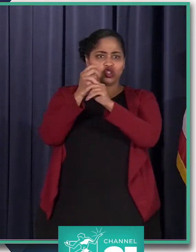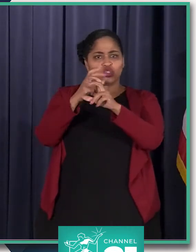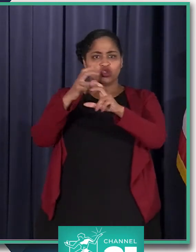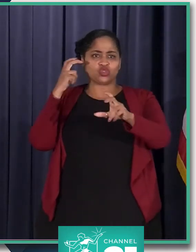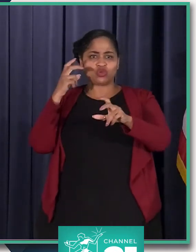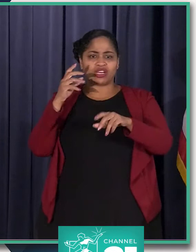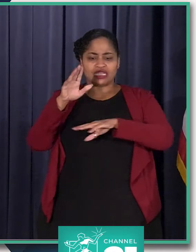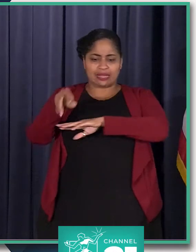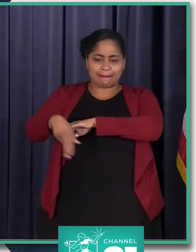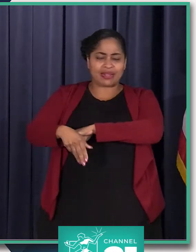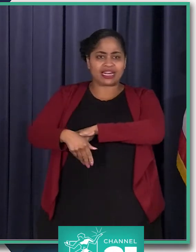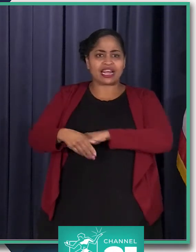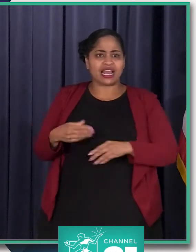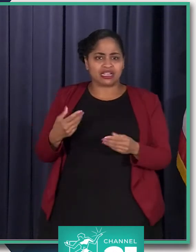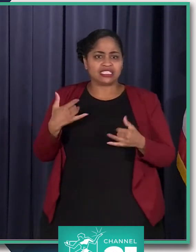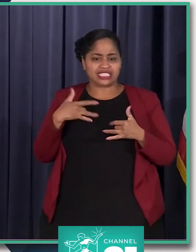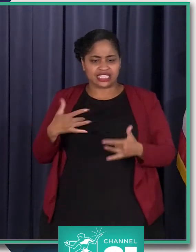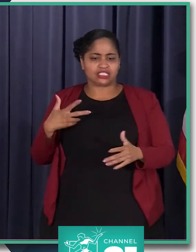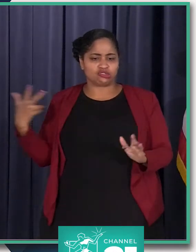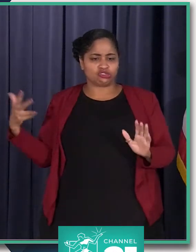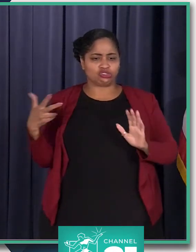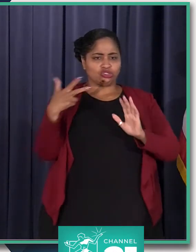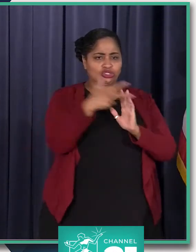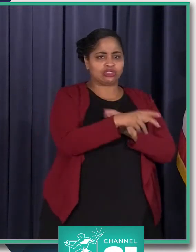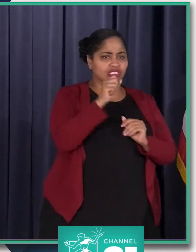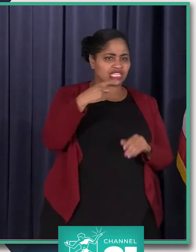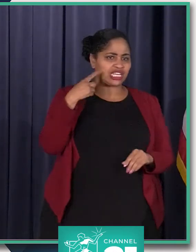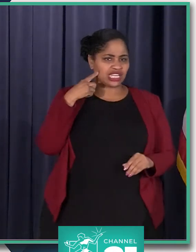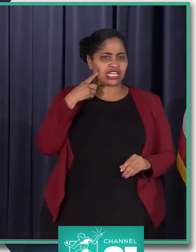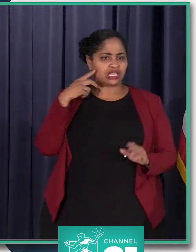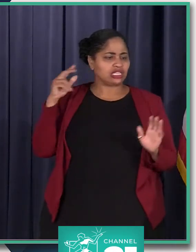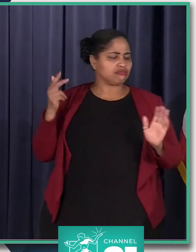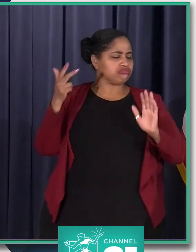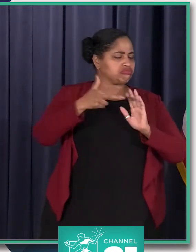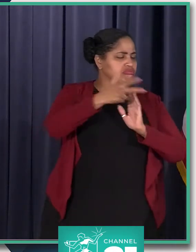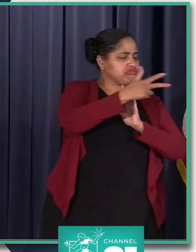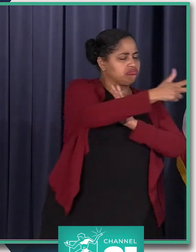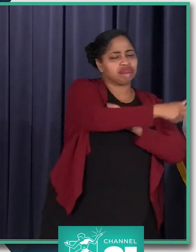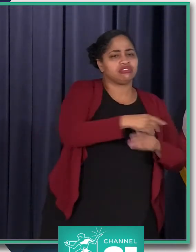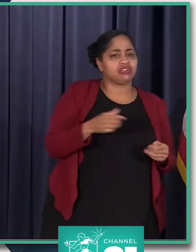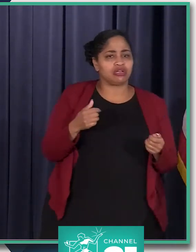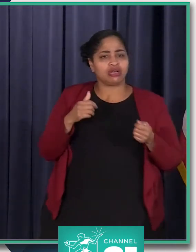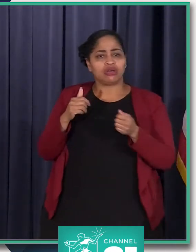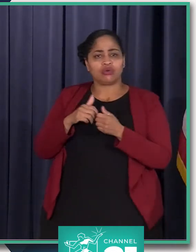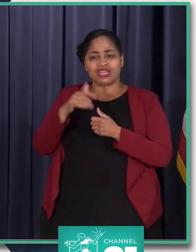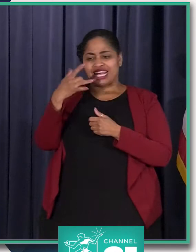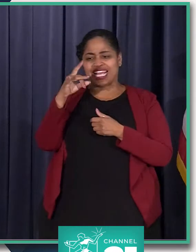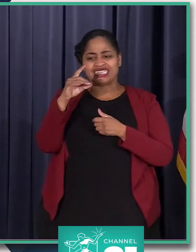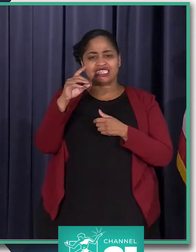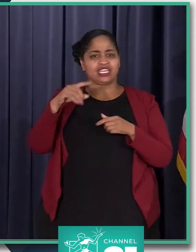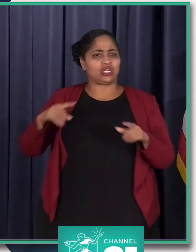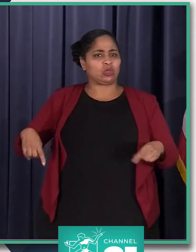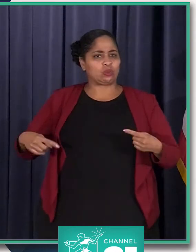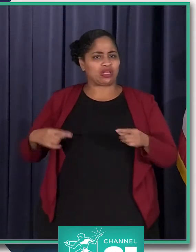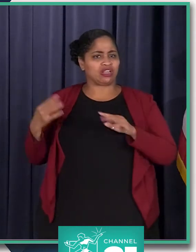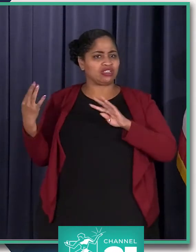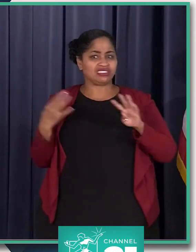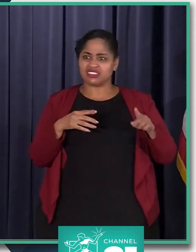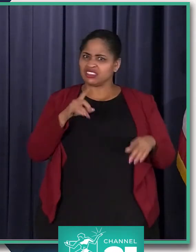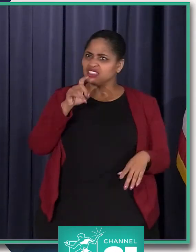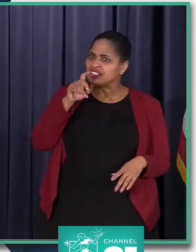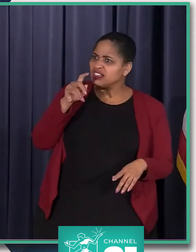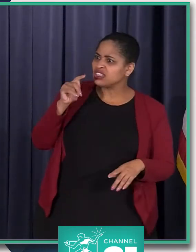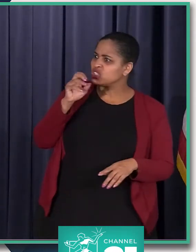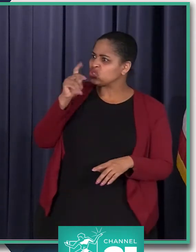to come during the middle of the night, and to hear trucks driving down the street at night with that 18-wheelers is... Trucks are cutting